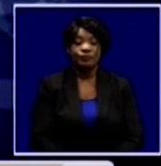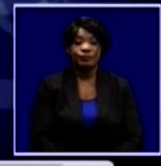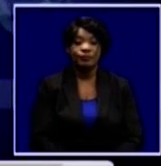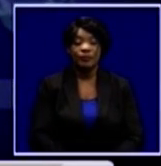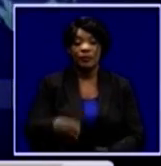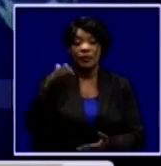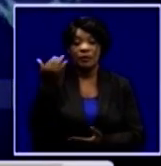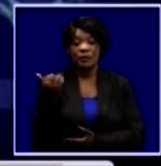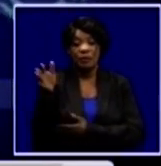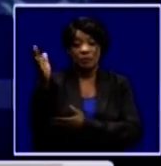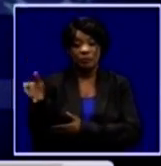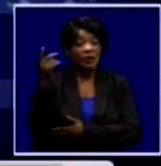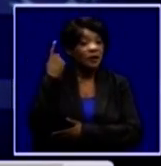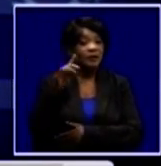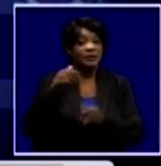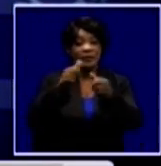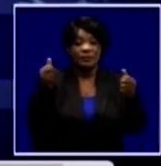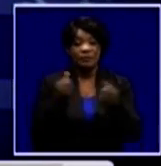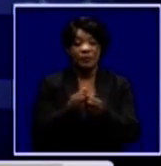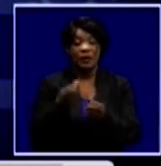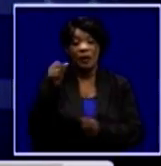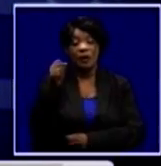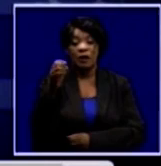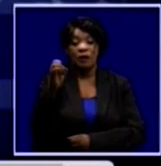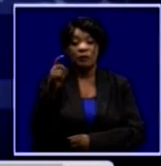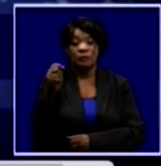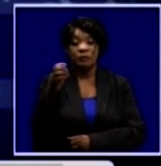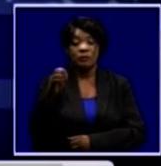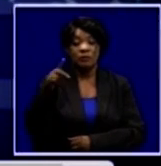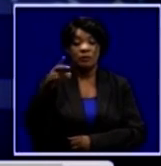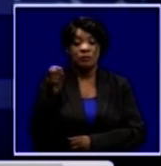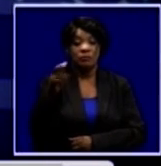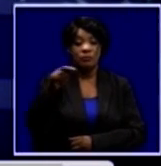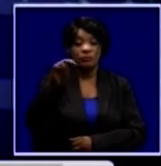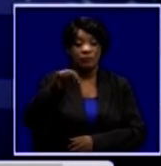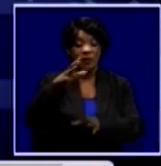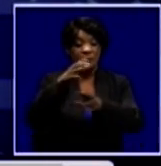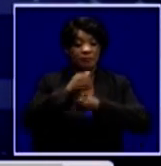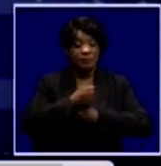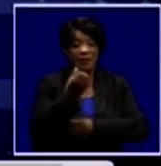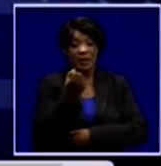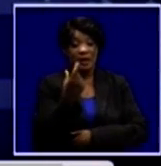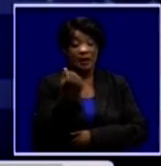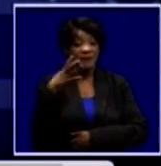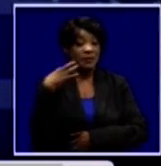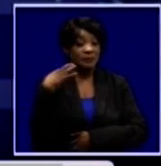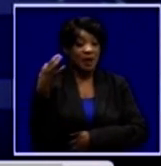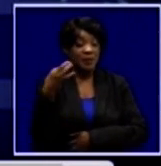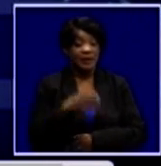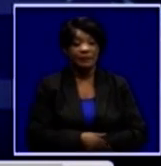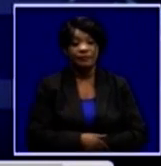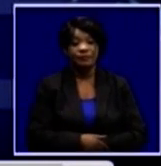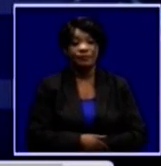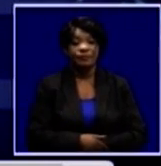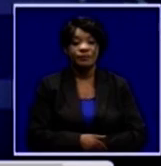Meanwhile, UPND Secretary General Stephen Katuka says the party has received 11 applications and